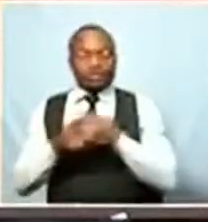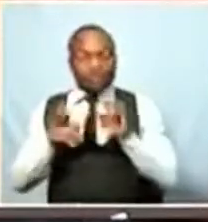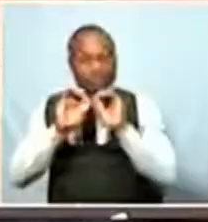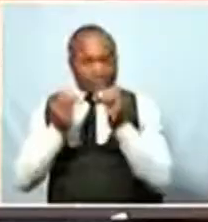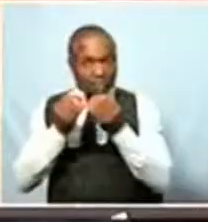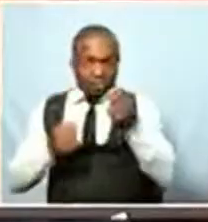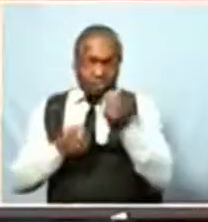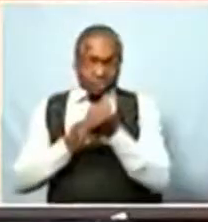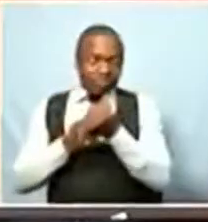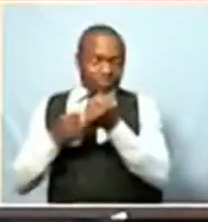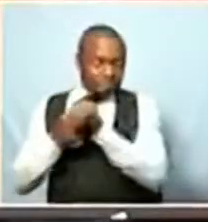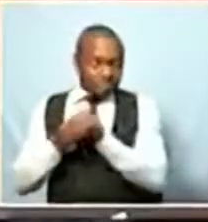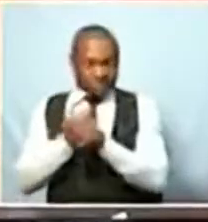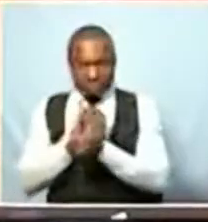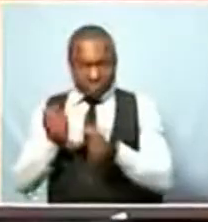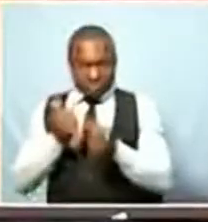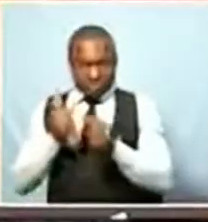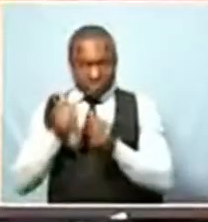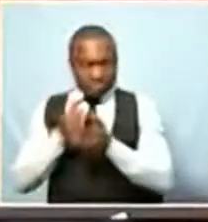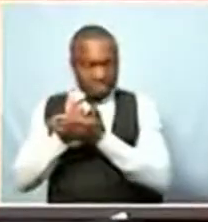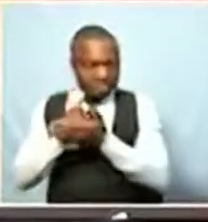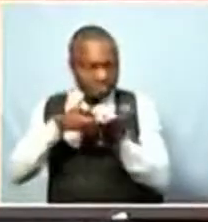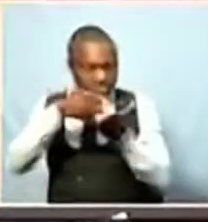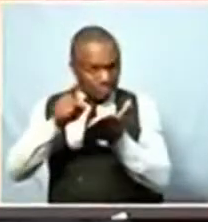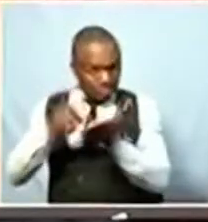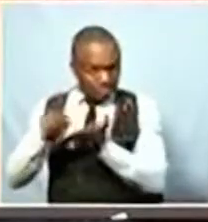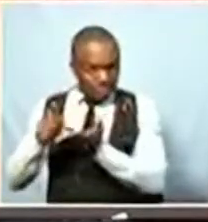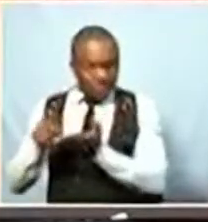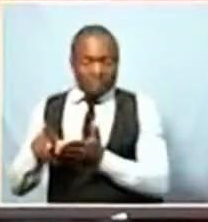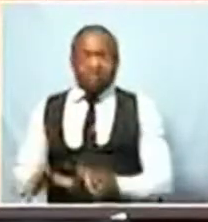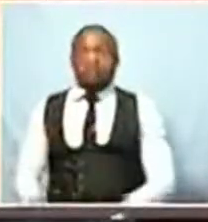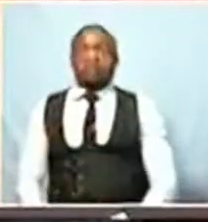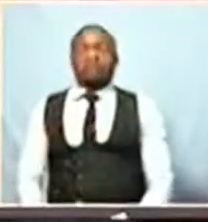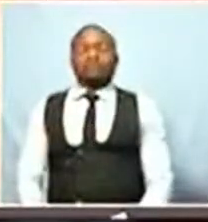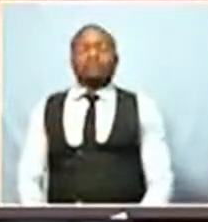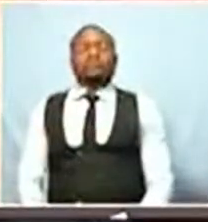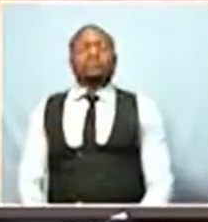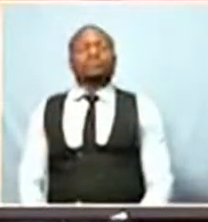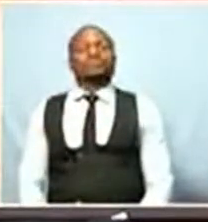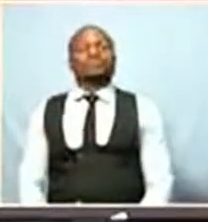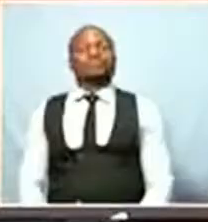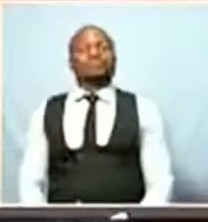institution that receives donor or taxpayers' money is